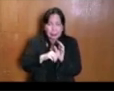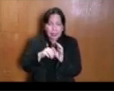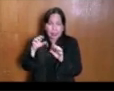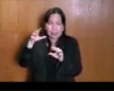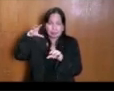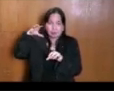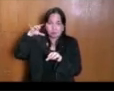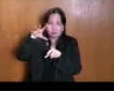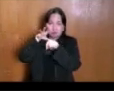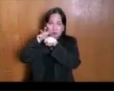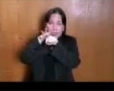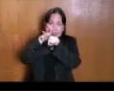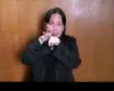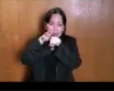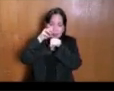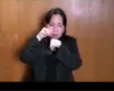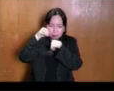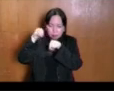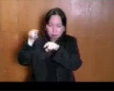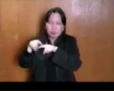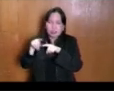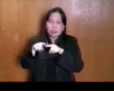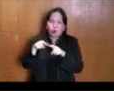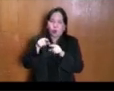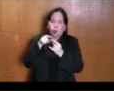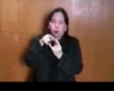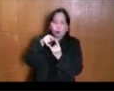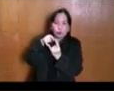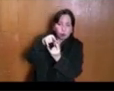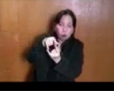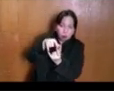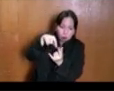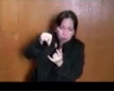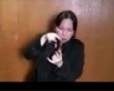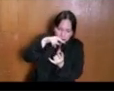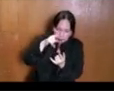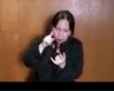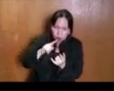images, drone images, and radar sensing technologies.